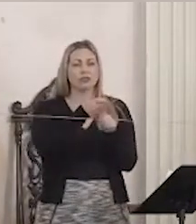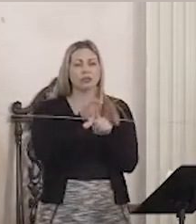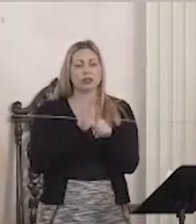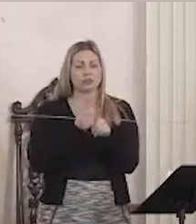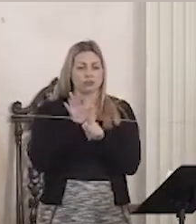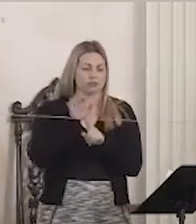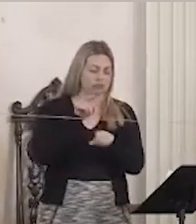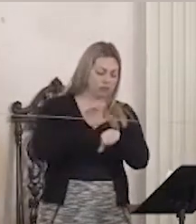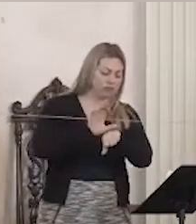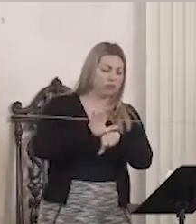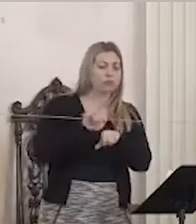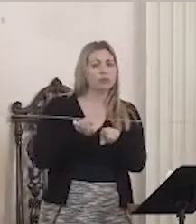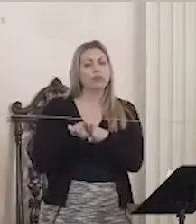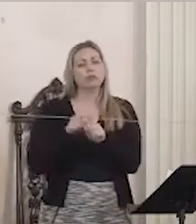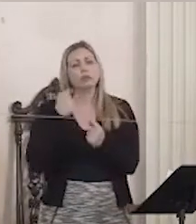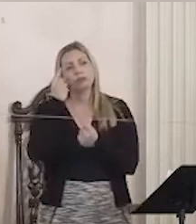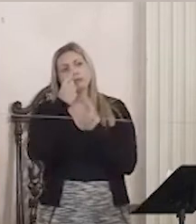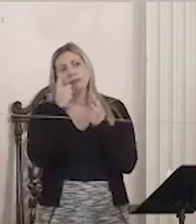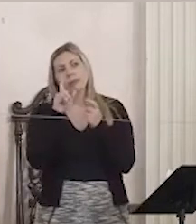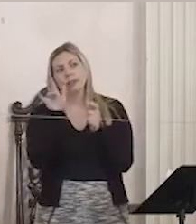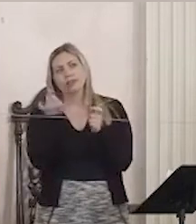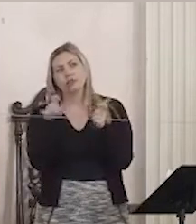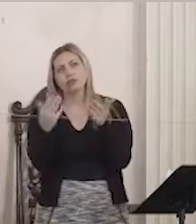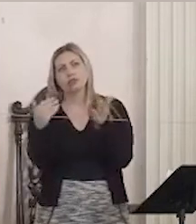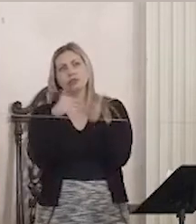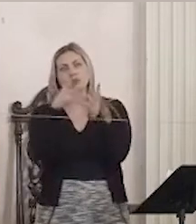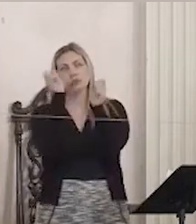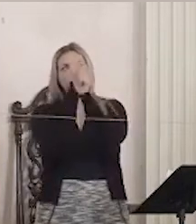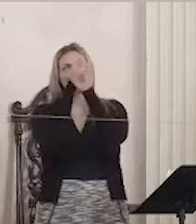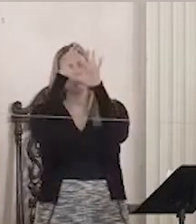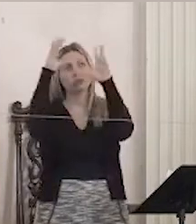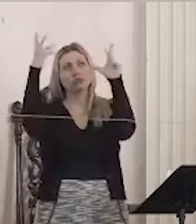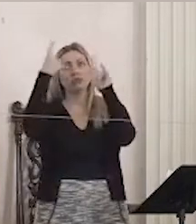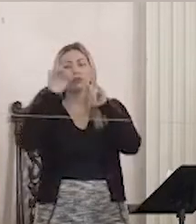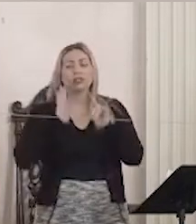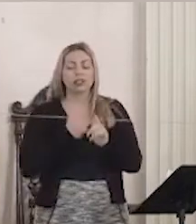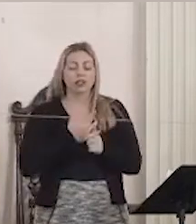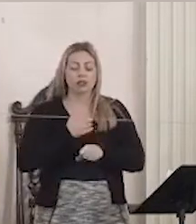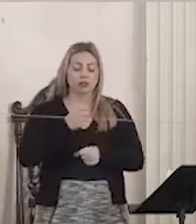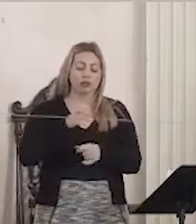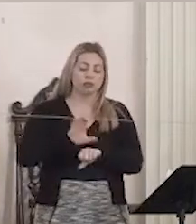called to undertake a radical reimagining of our institutional life.